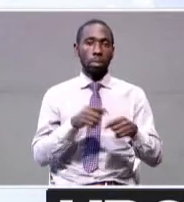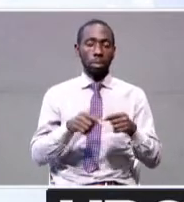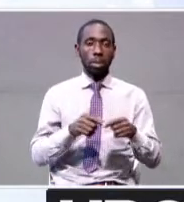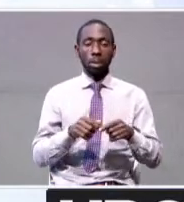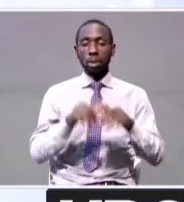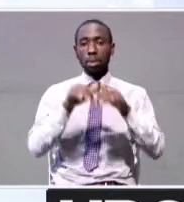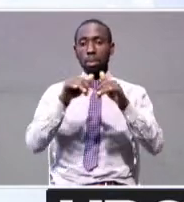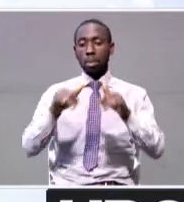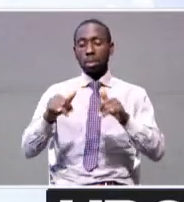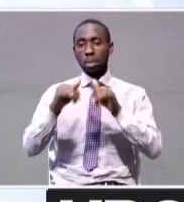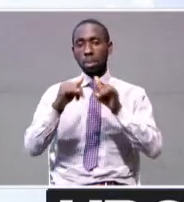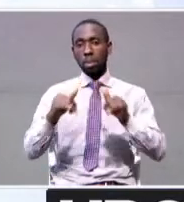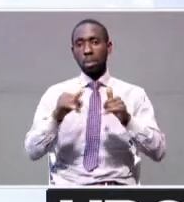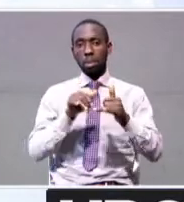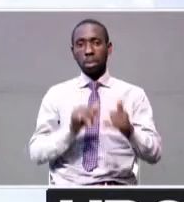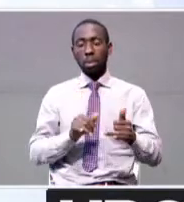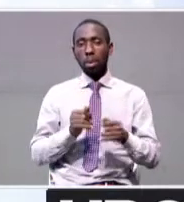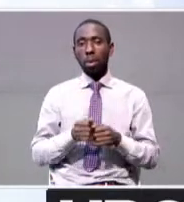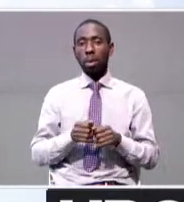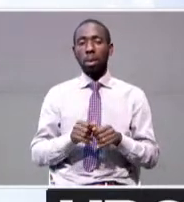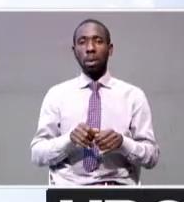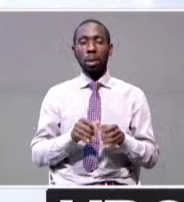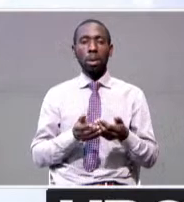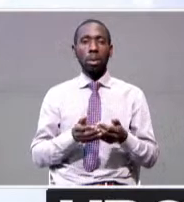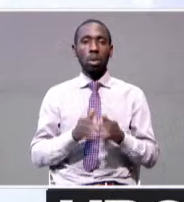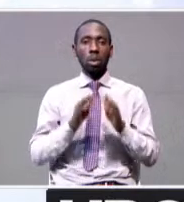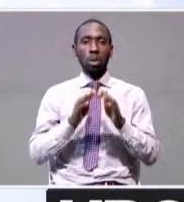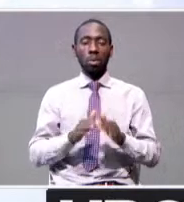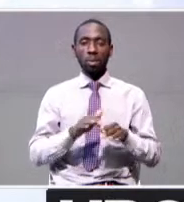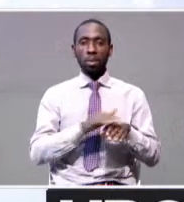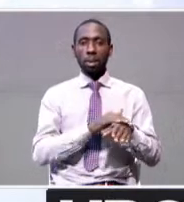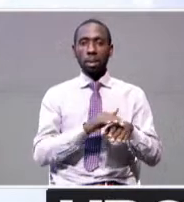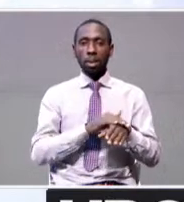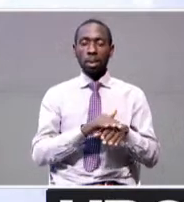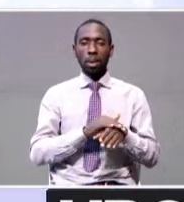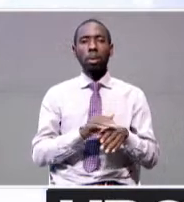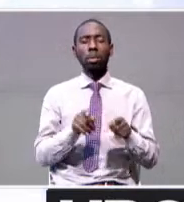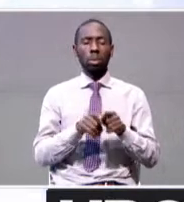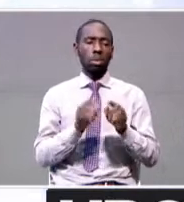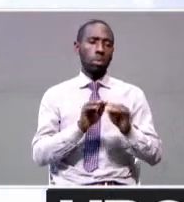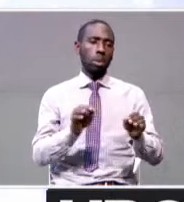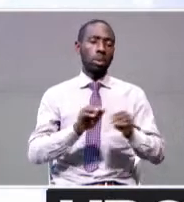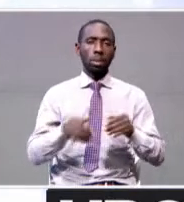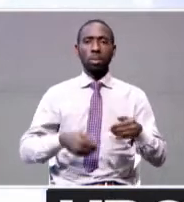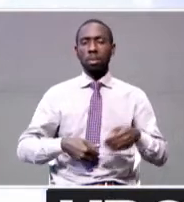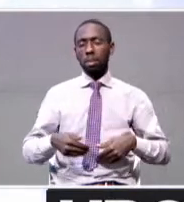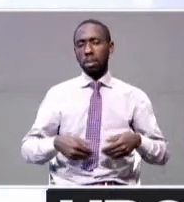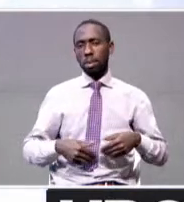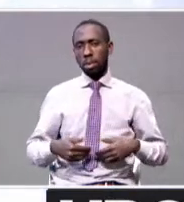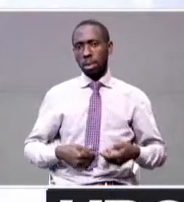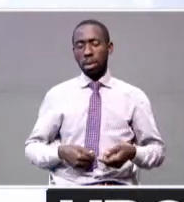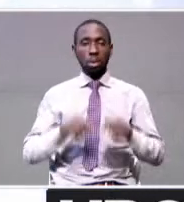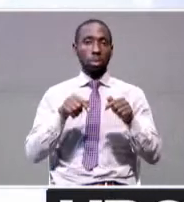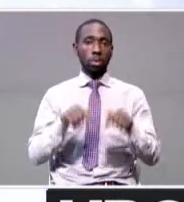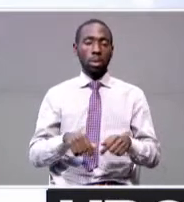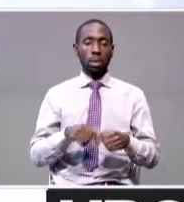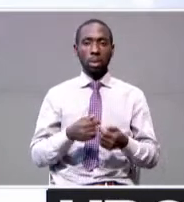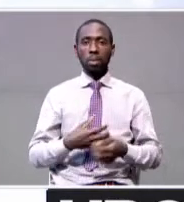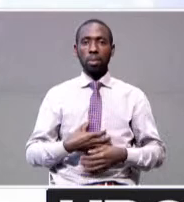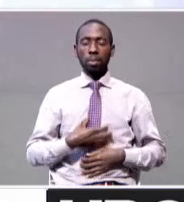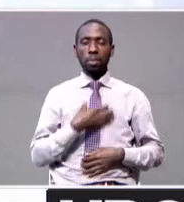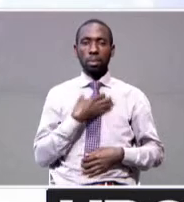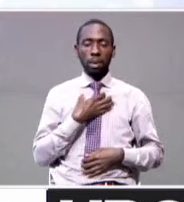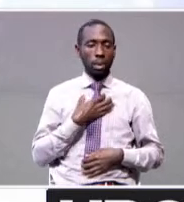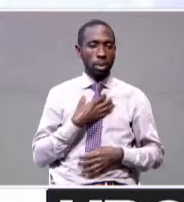abavubuka nabo bayige omulimu guno okusobola okugukola singa bano babeera bavuddewo. Okwogera bino Oweekitiibwa Mayiga abadde alambula omulimu